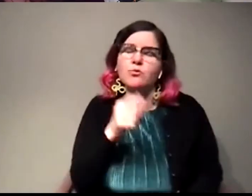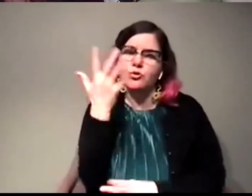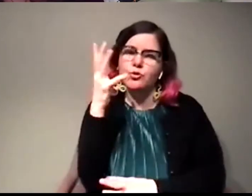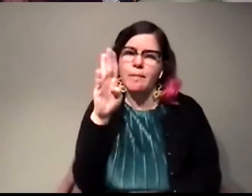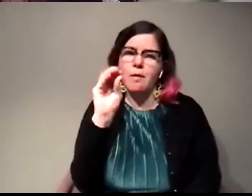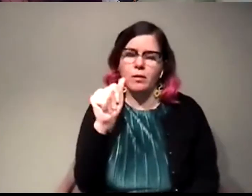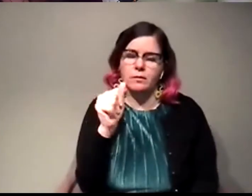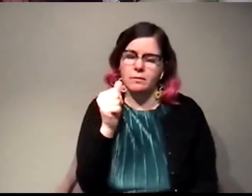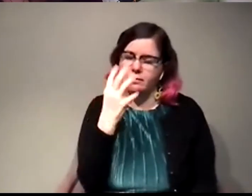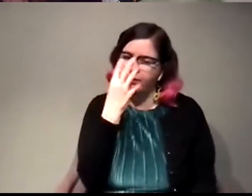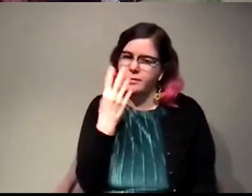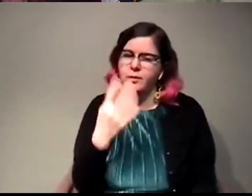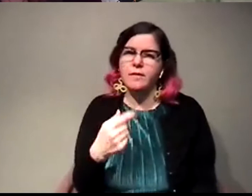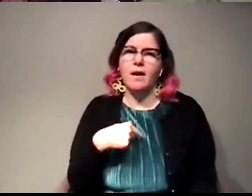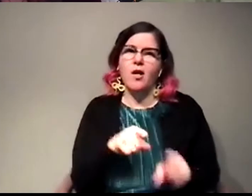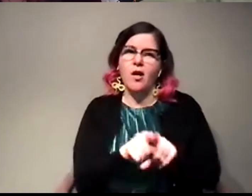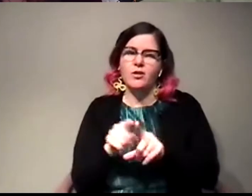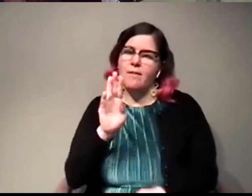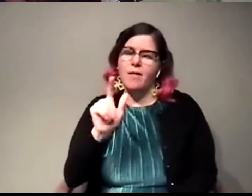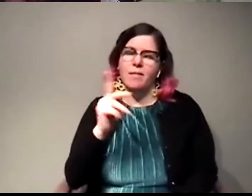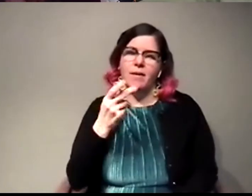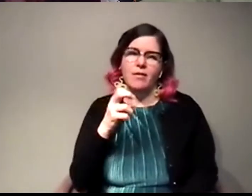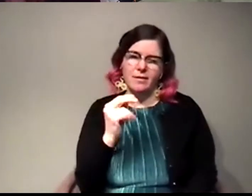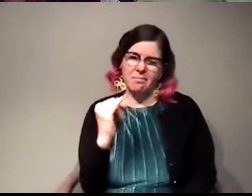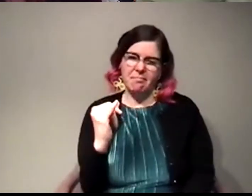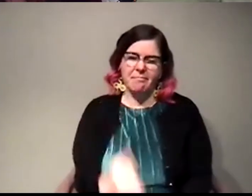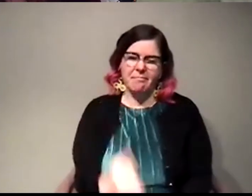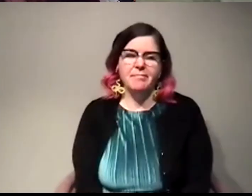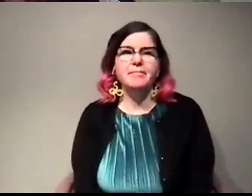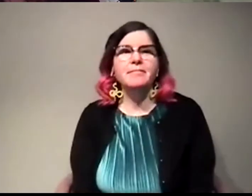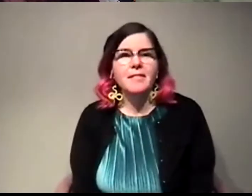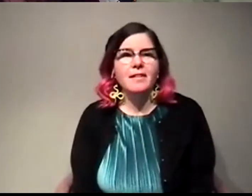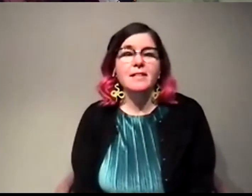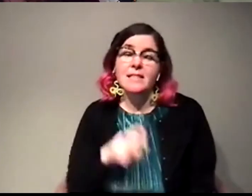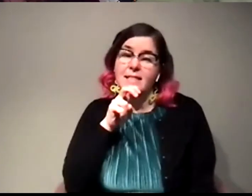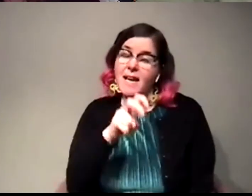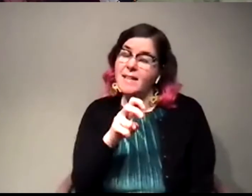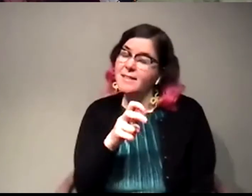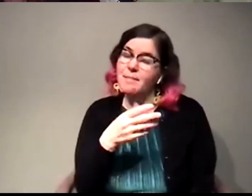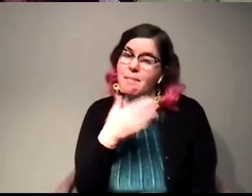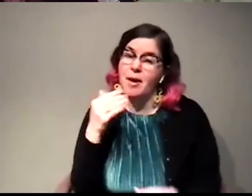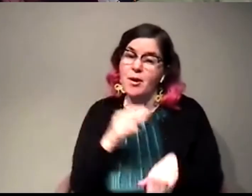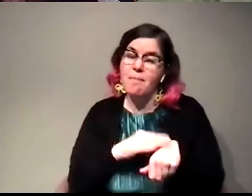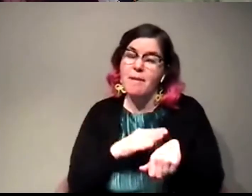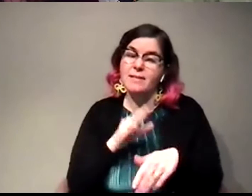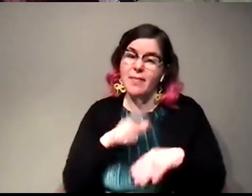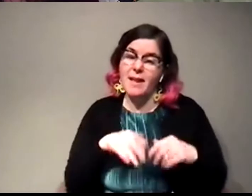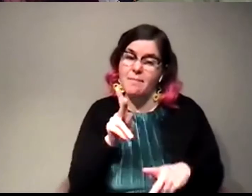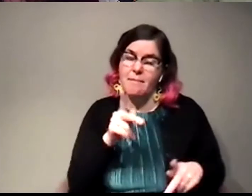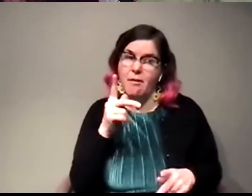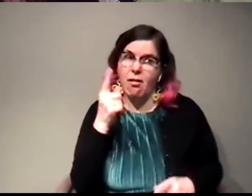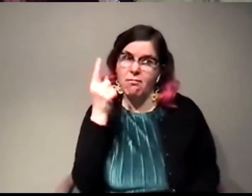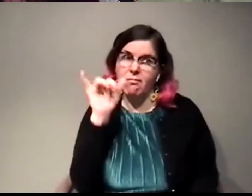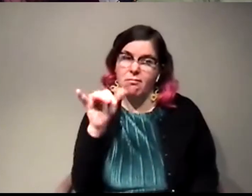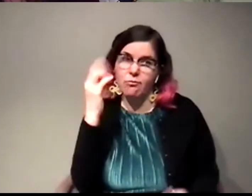gorgeous. I also have a ball python. Oh yeah. Snakes make better pets than people realize, I think. They're pretty